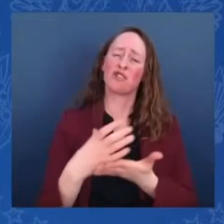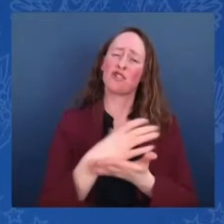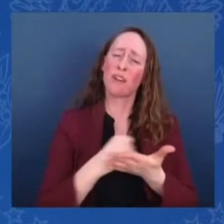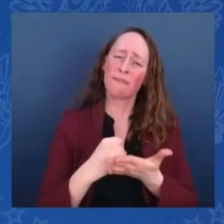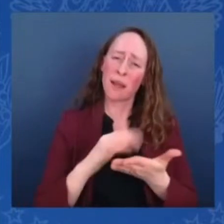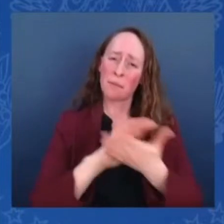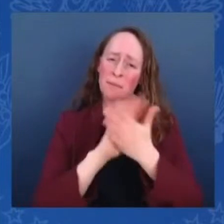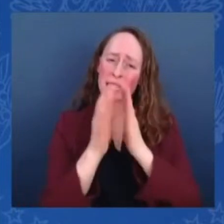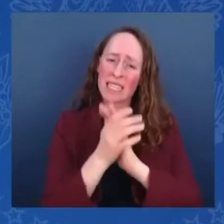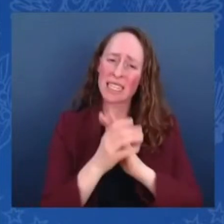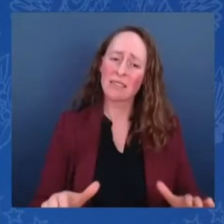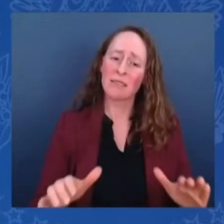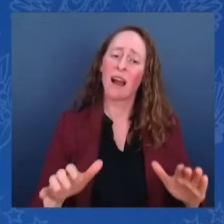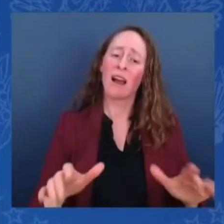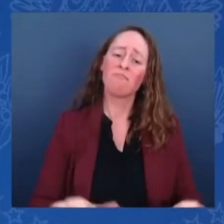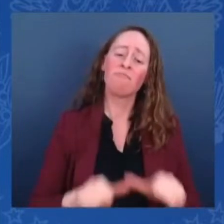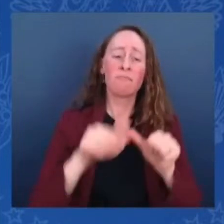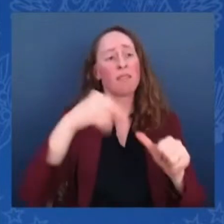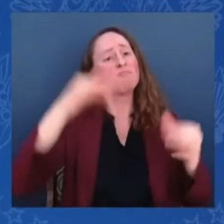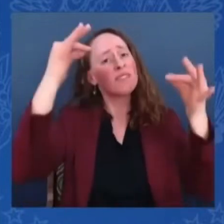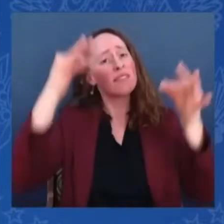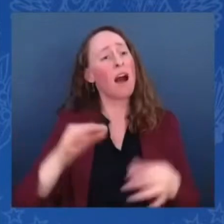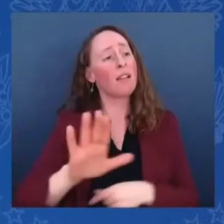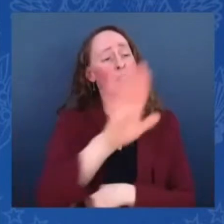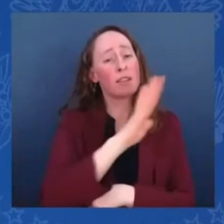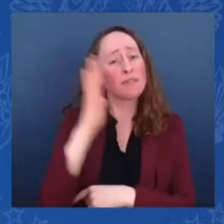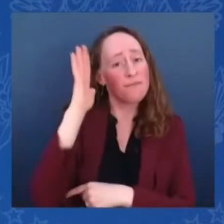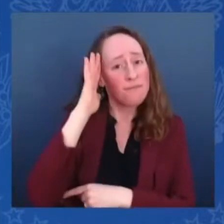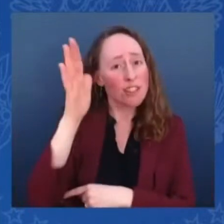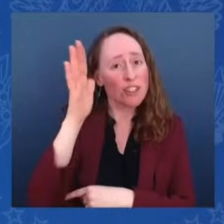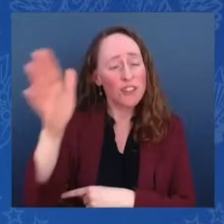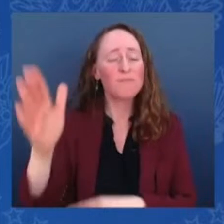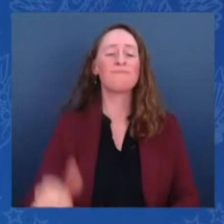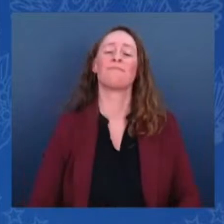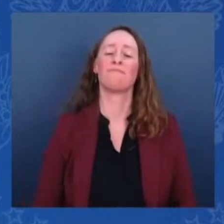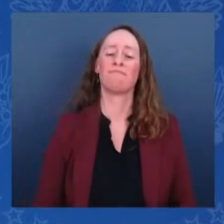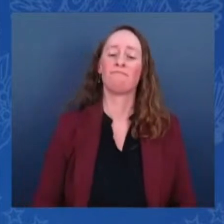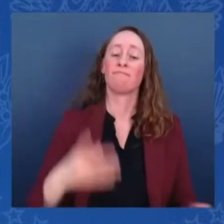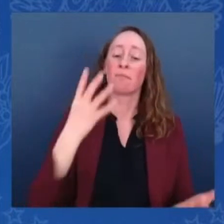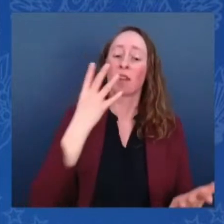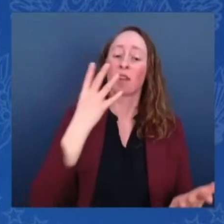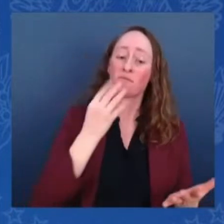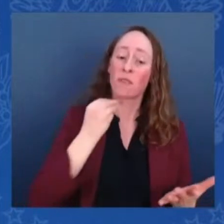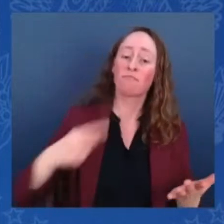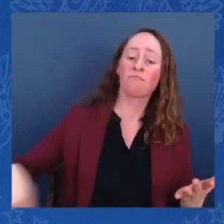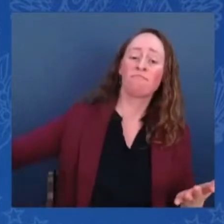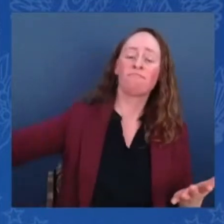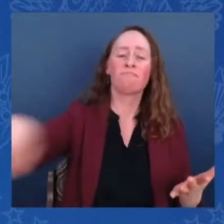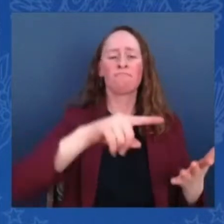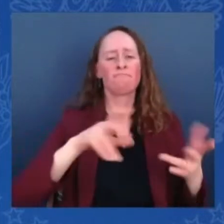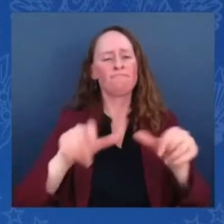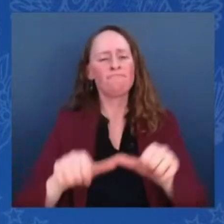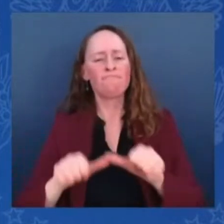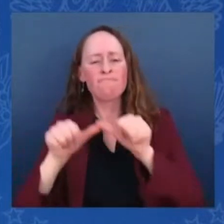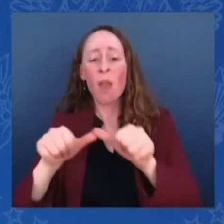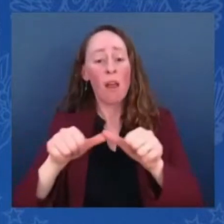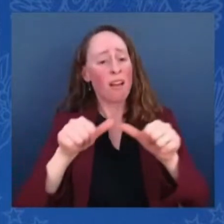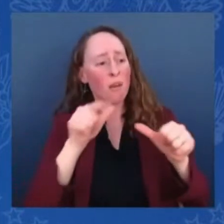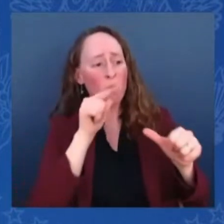Israel deserves peace and real security. And the hostages and their families deserve to be reunited.